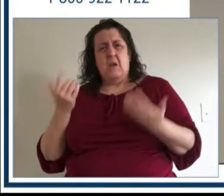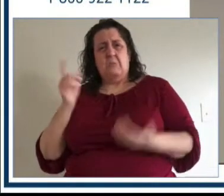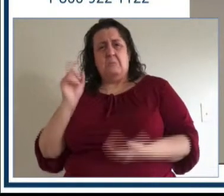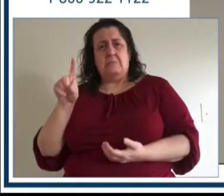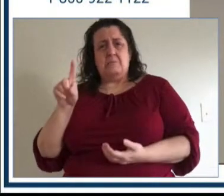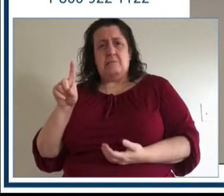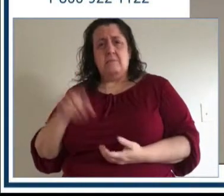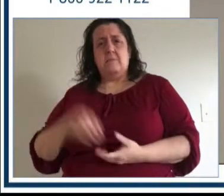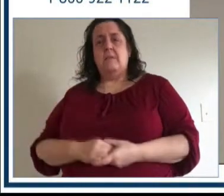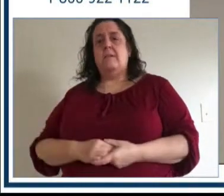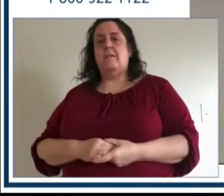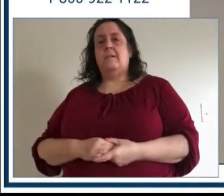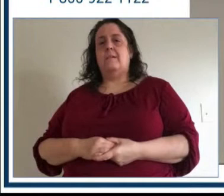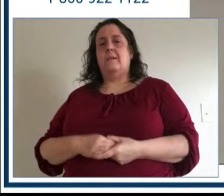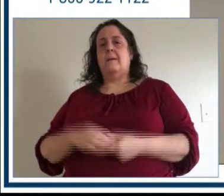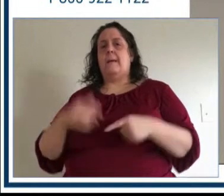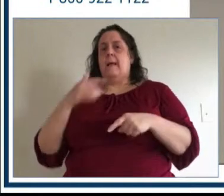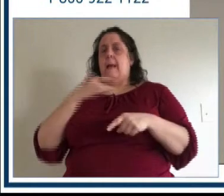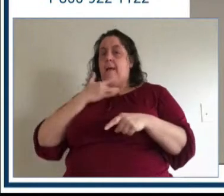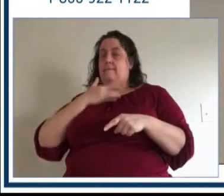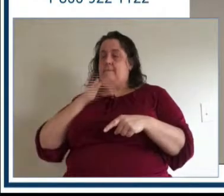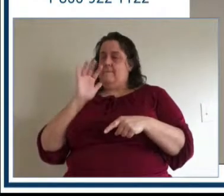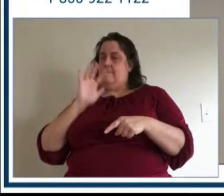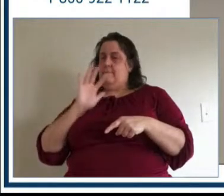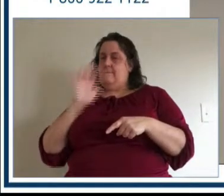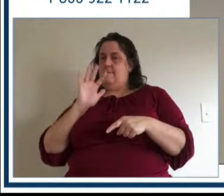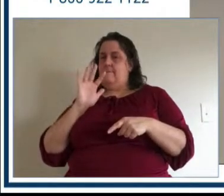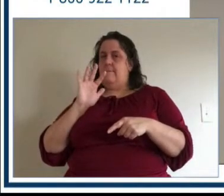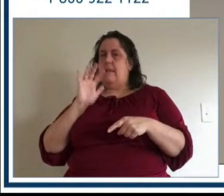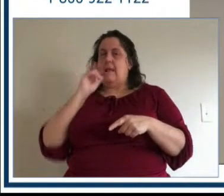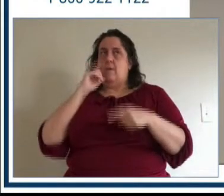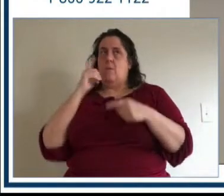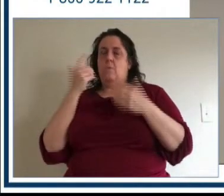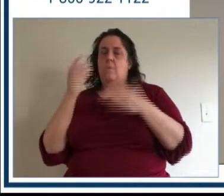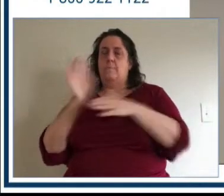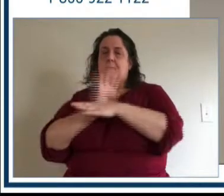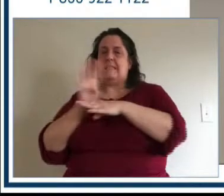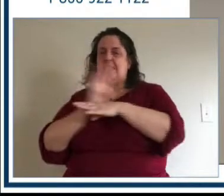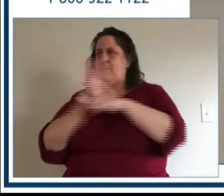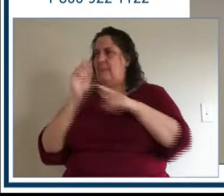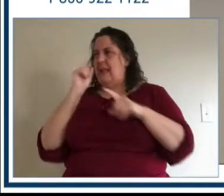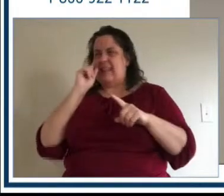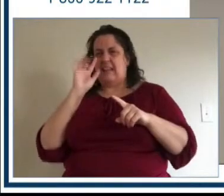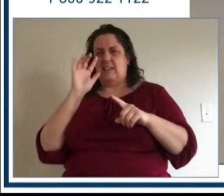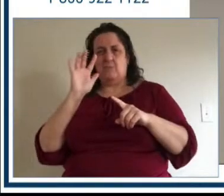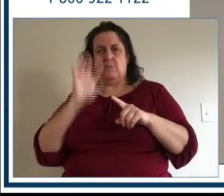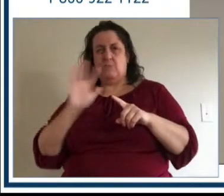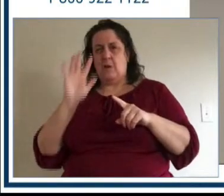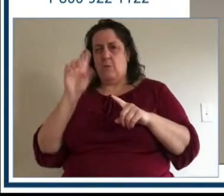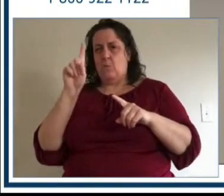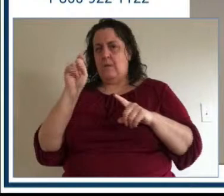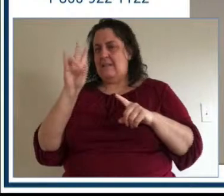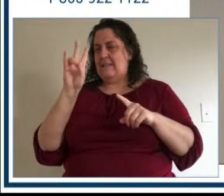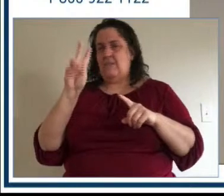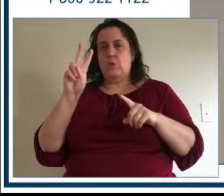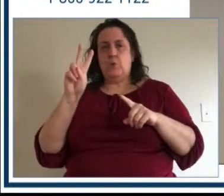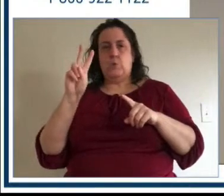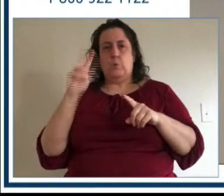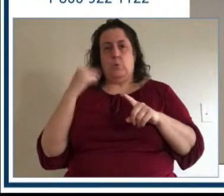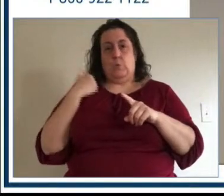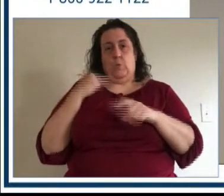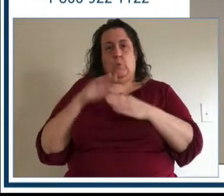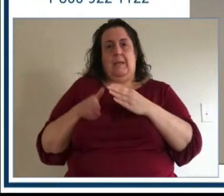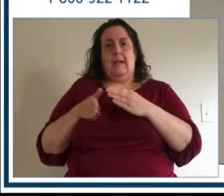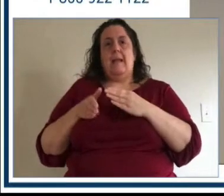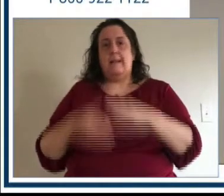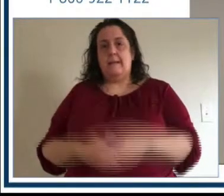with other things today and haven't been able to confirm this. I think it was up to 172 or something over the weekend. Okay, we'll move to